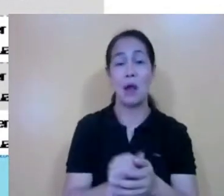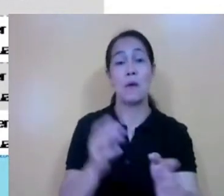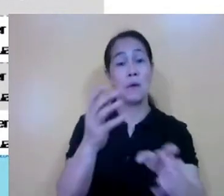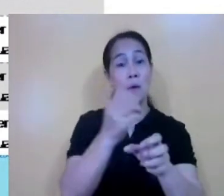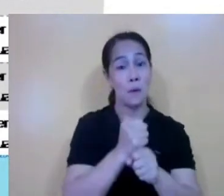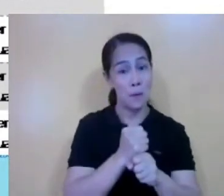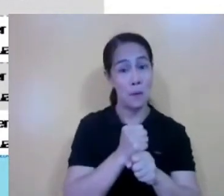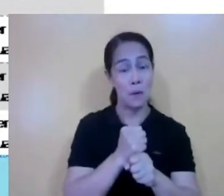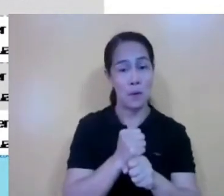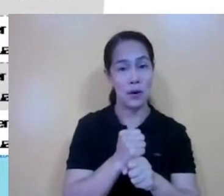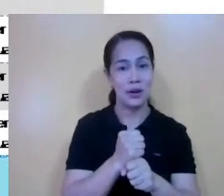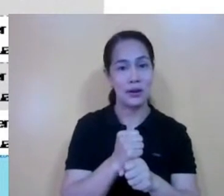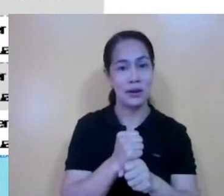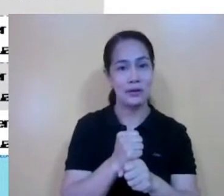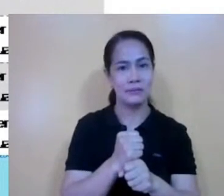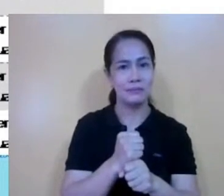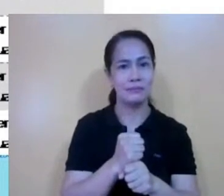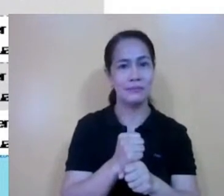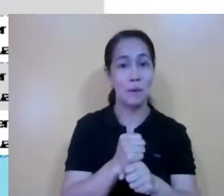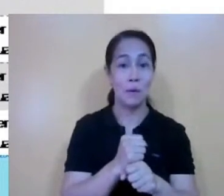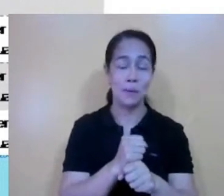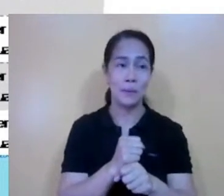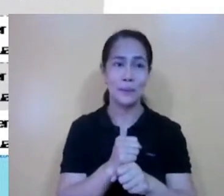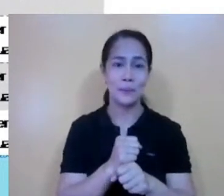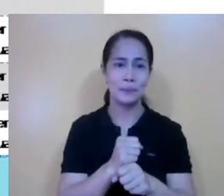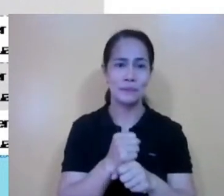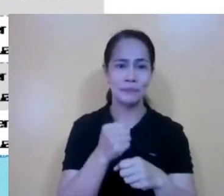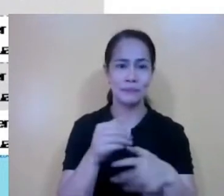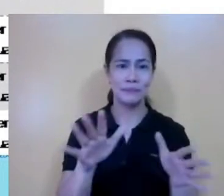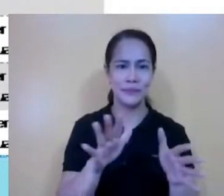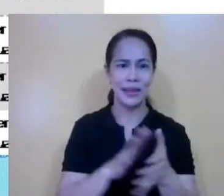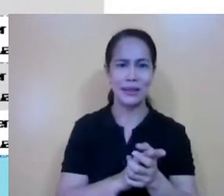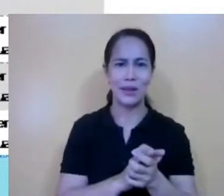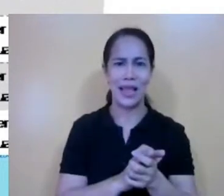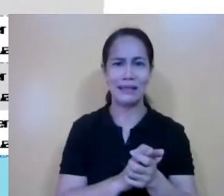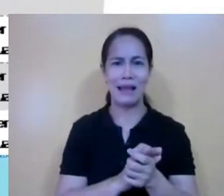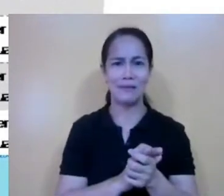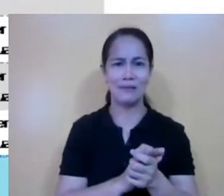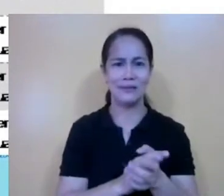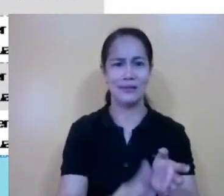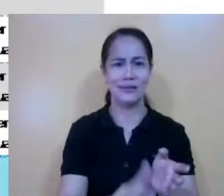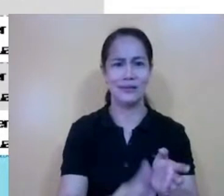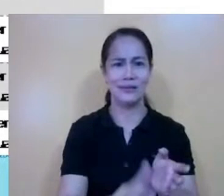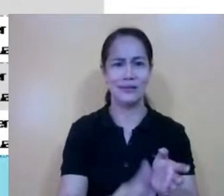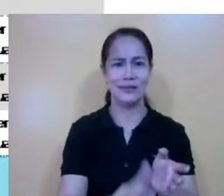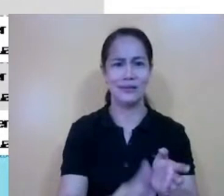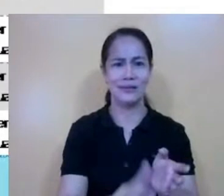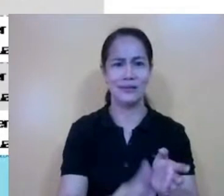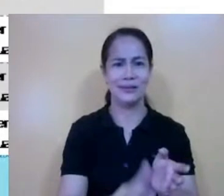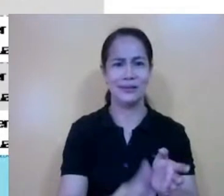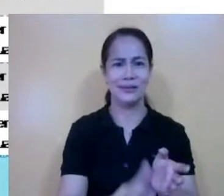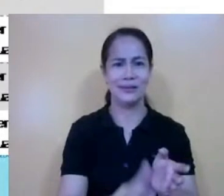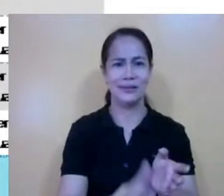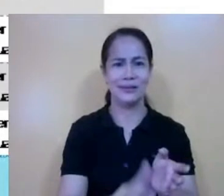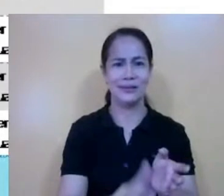after graduation. And then lastly, the IPCRF data collection, we also retain that this should be done a month after